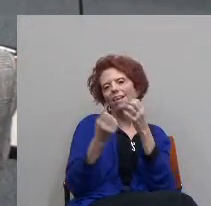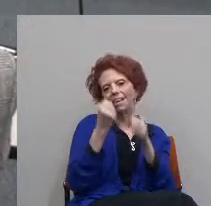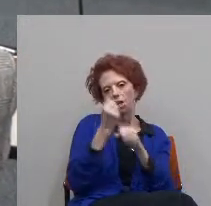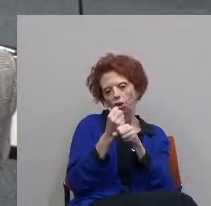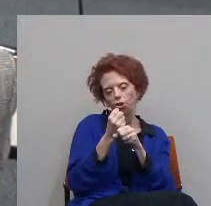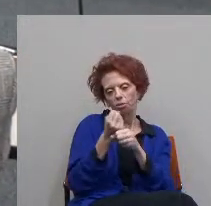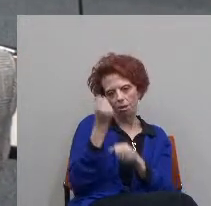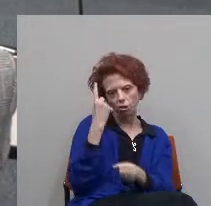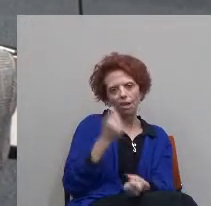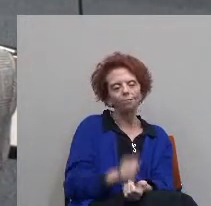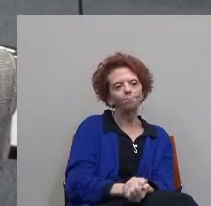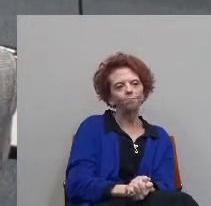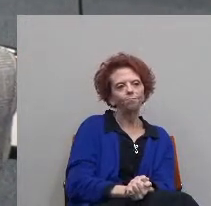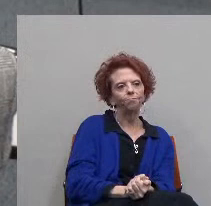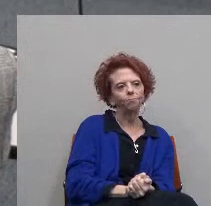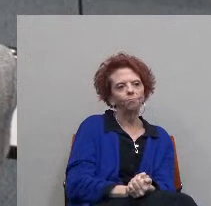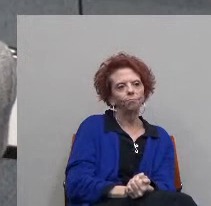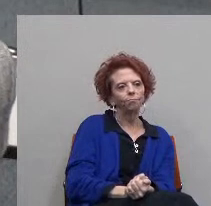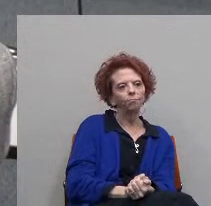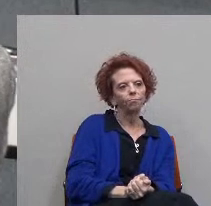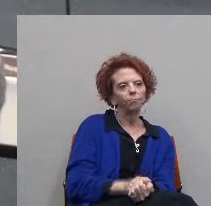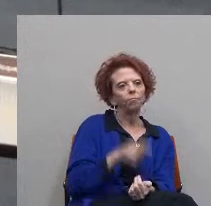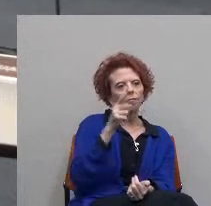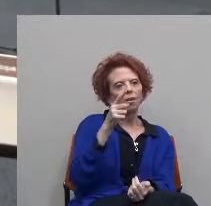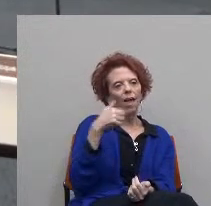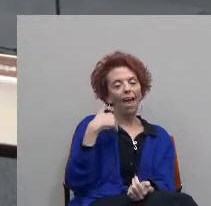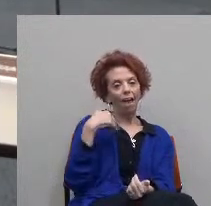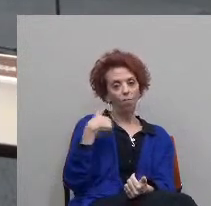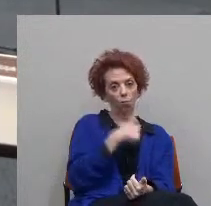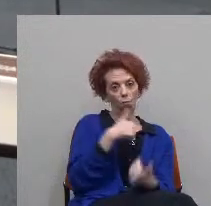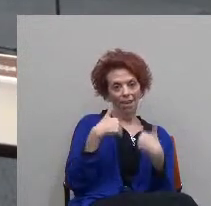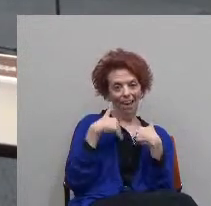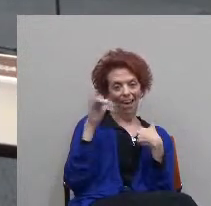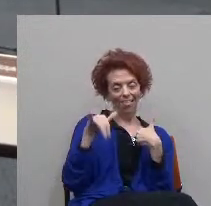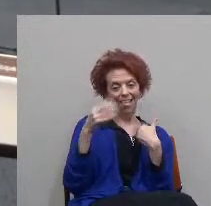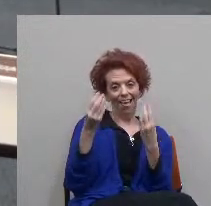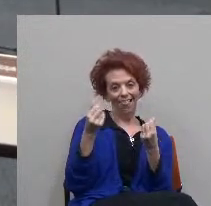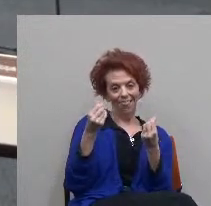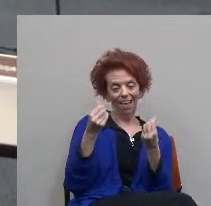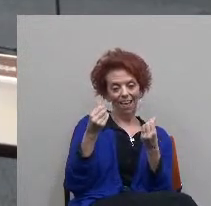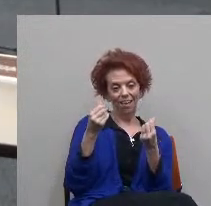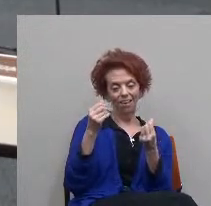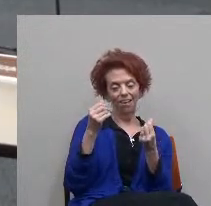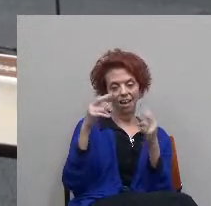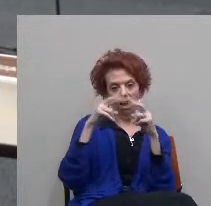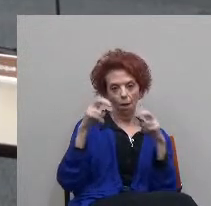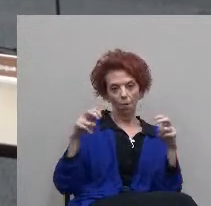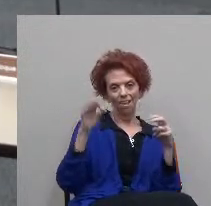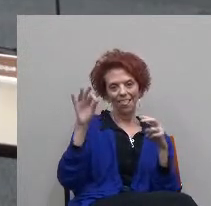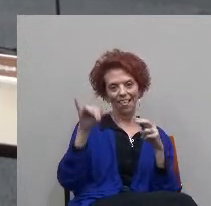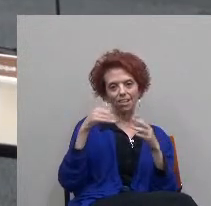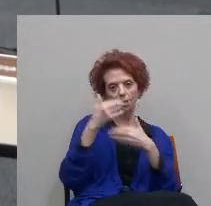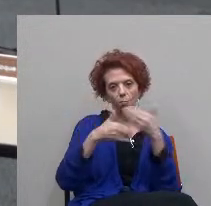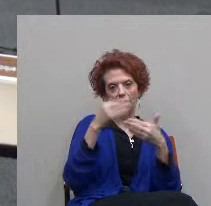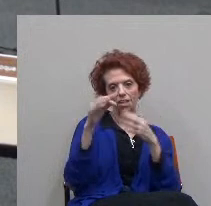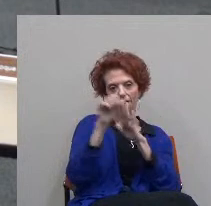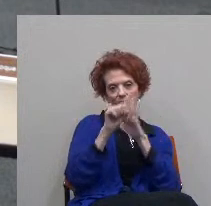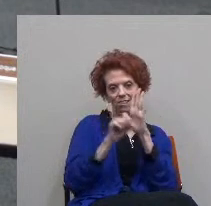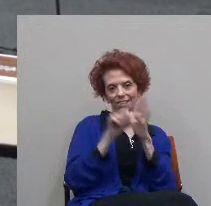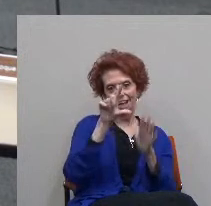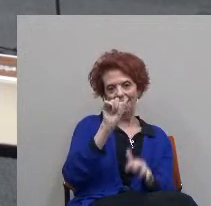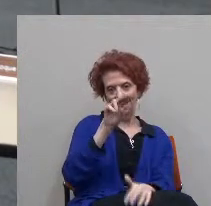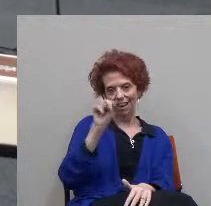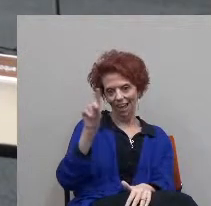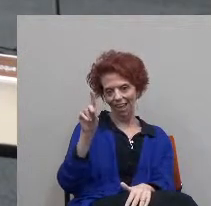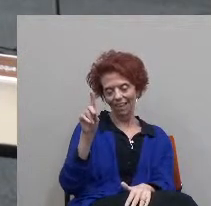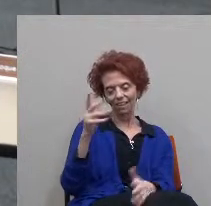told. Exactly. All right, Have we had it appraised? That would be the process of state lands, and I believe with y'all